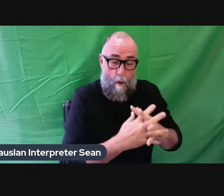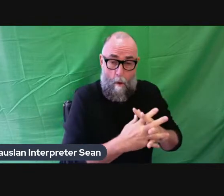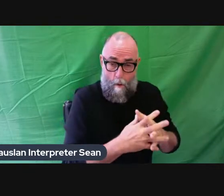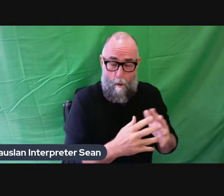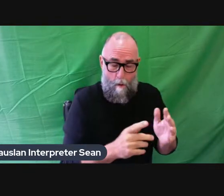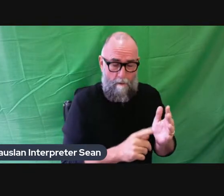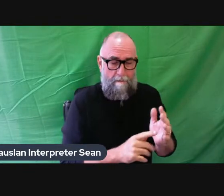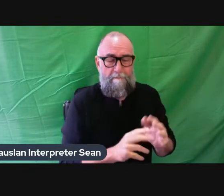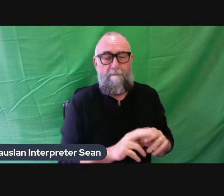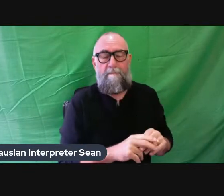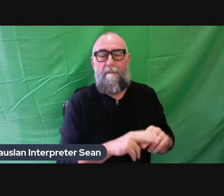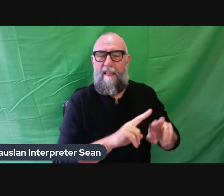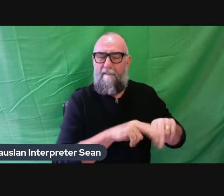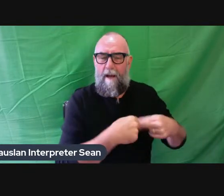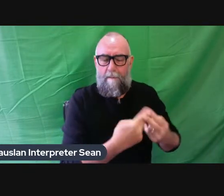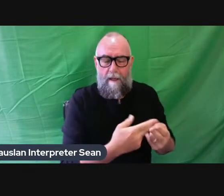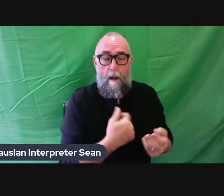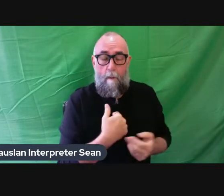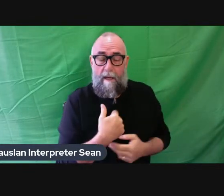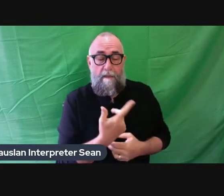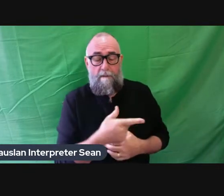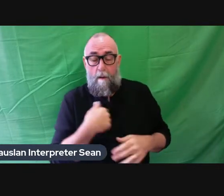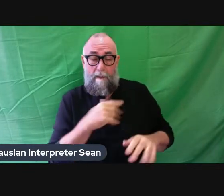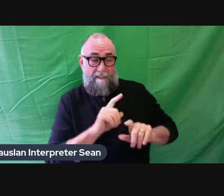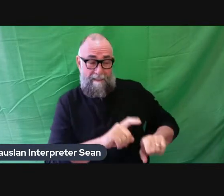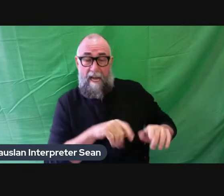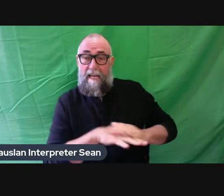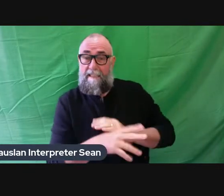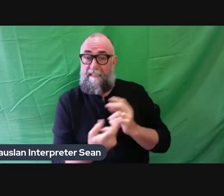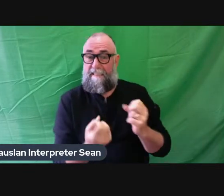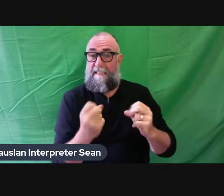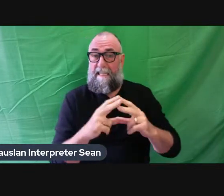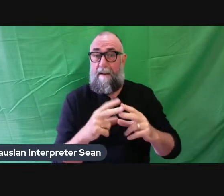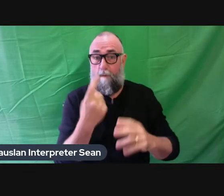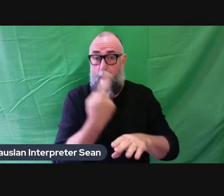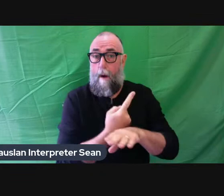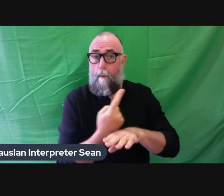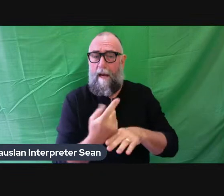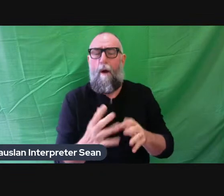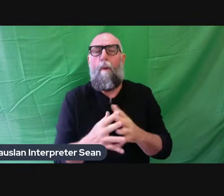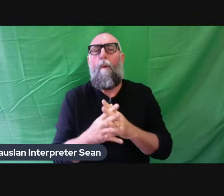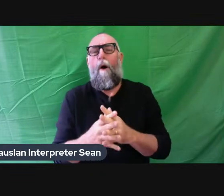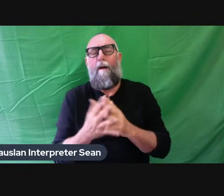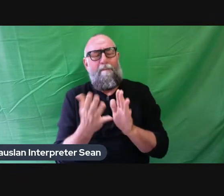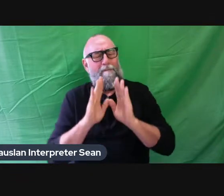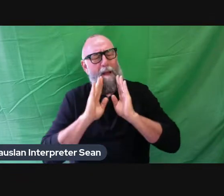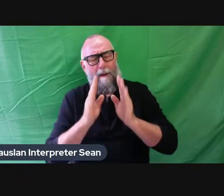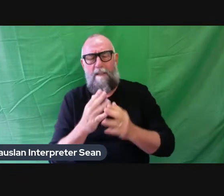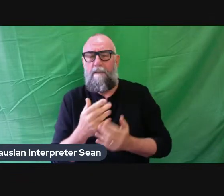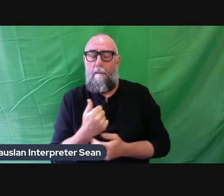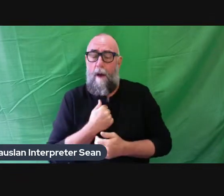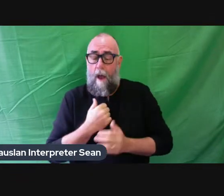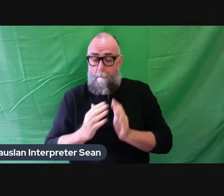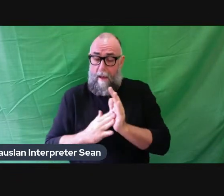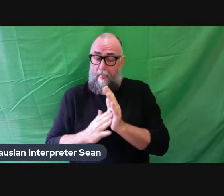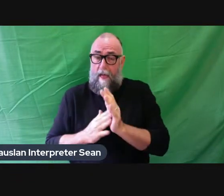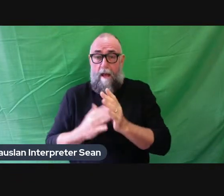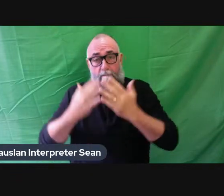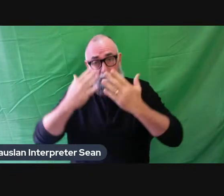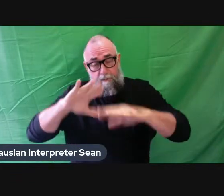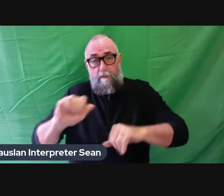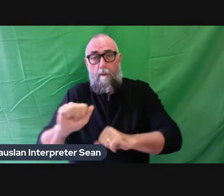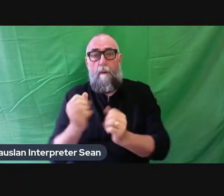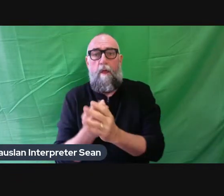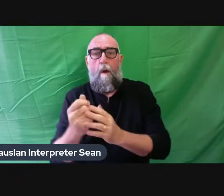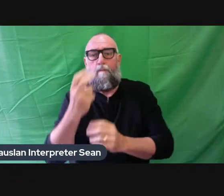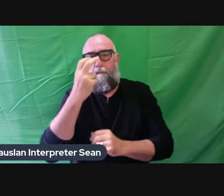And we'd been in Sydney for the week. It was fabulous. My mum had been staying with my older brother in Sydney as well, and she was just about ready for